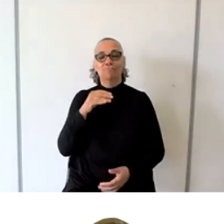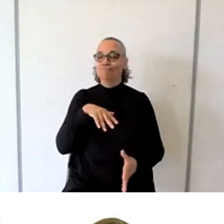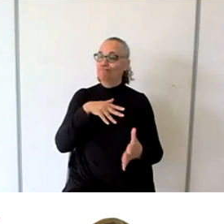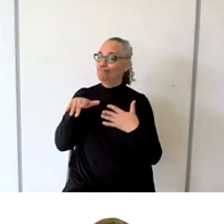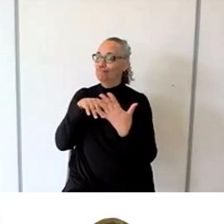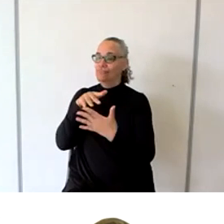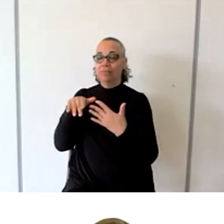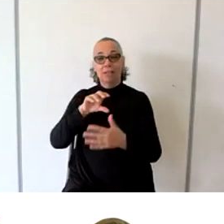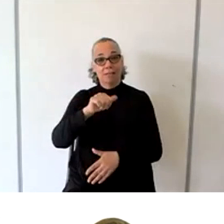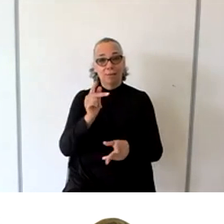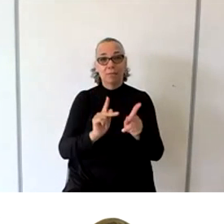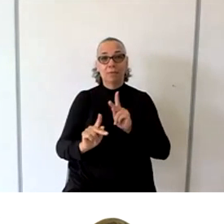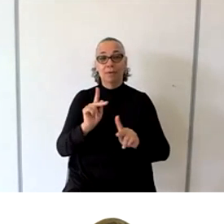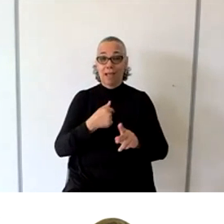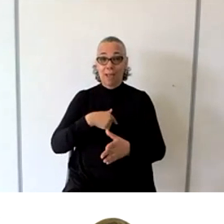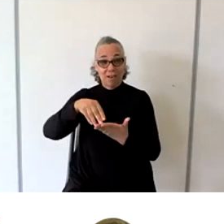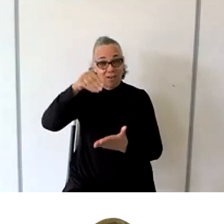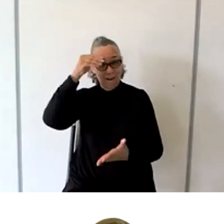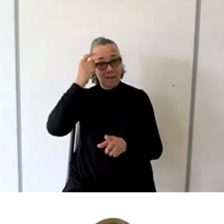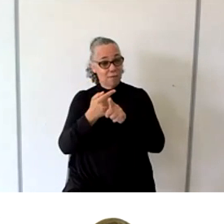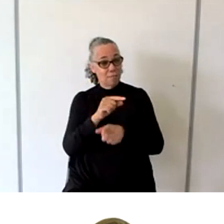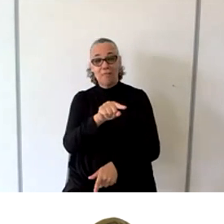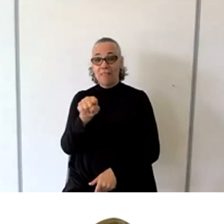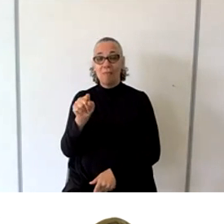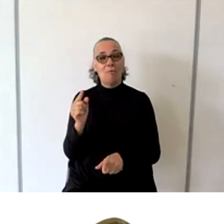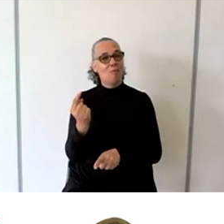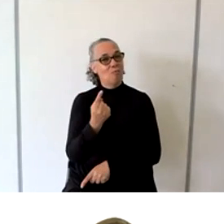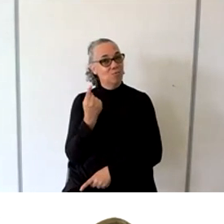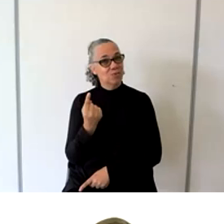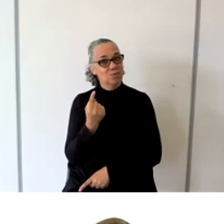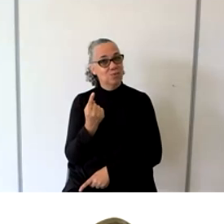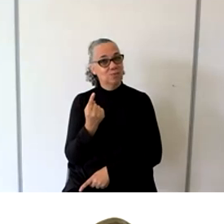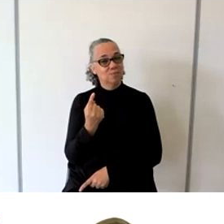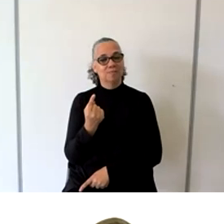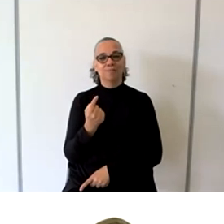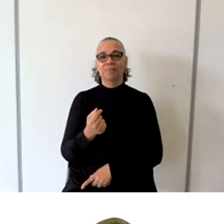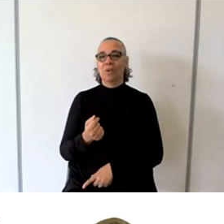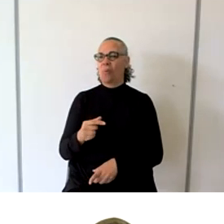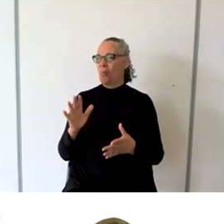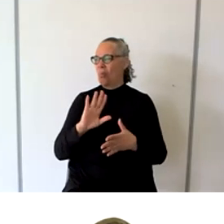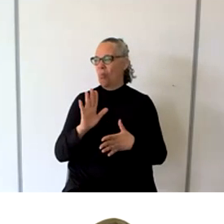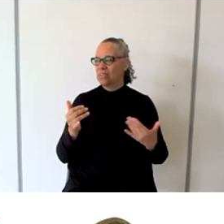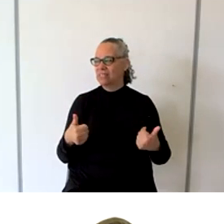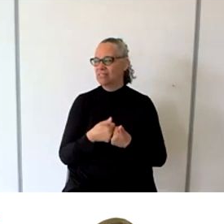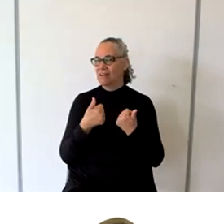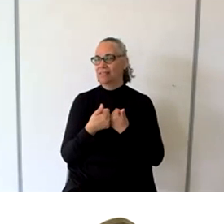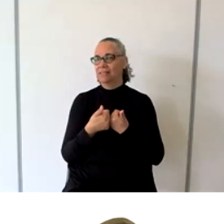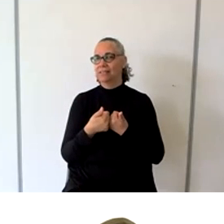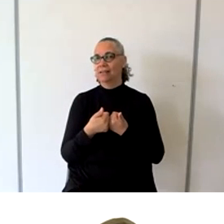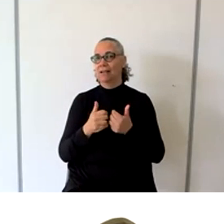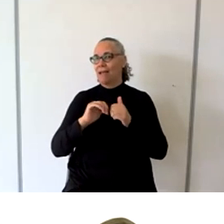somebody else, I'm learning from them all the time on, you know, what challenges they're actually facing and how